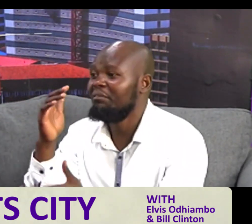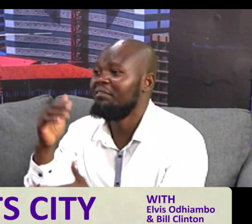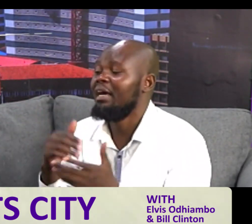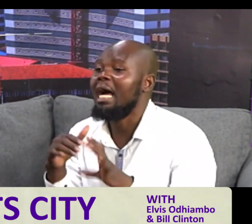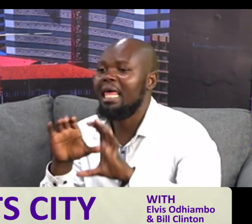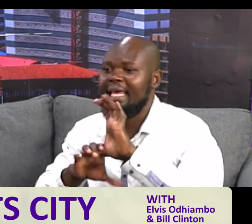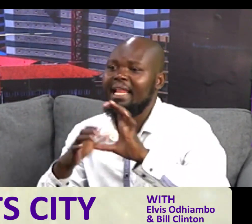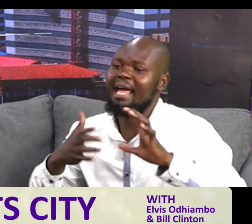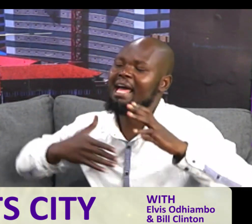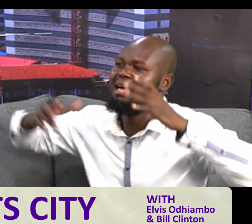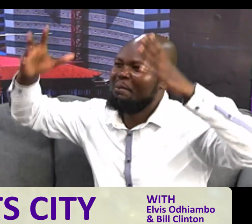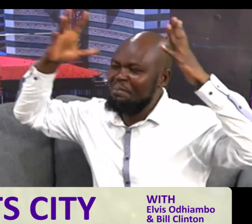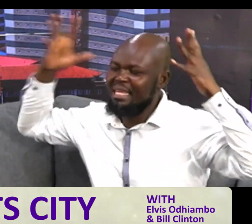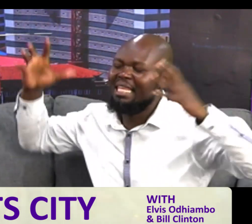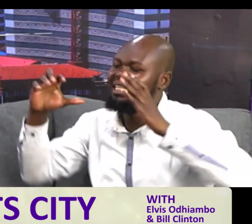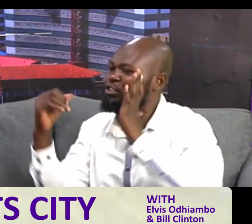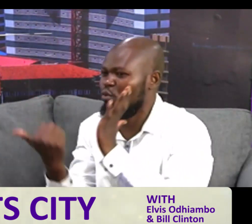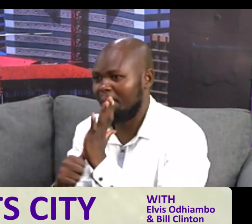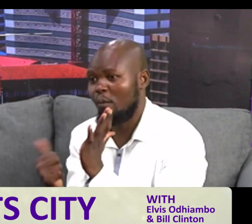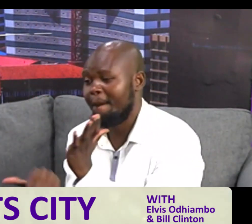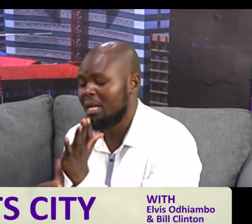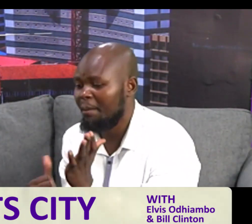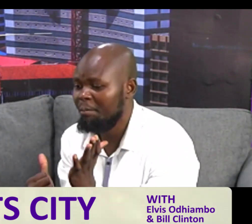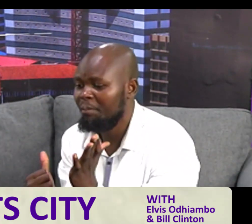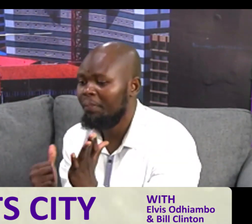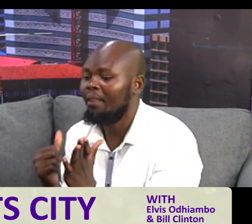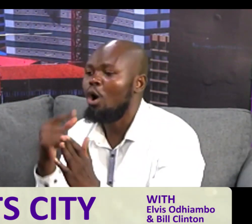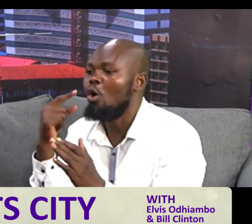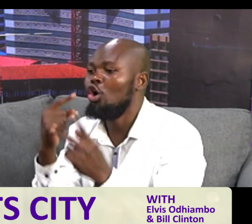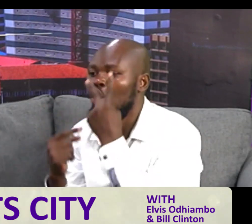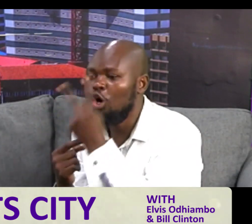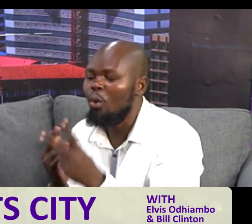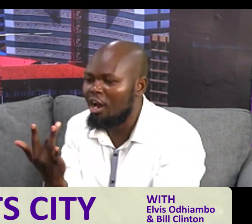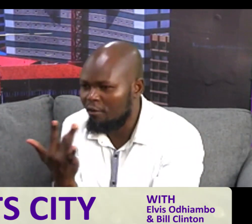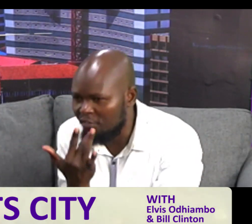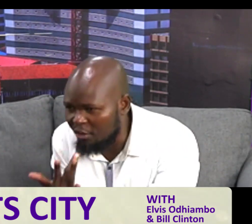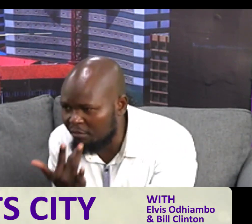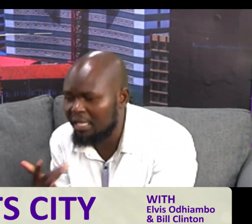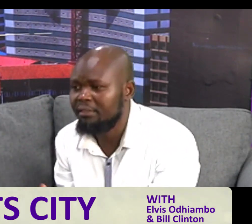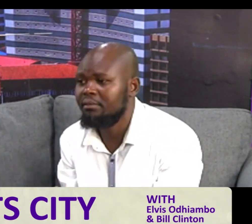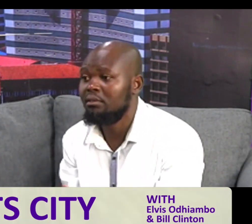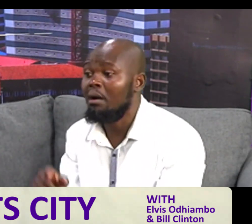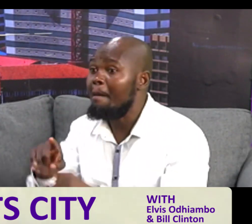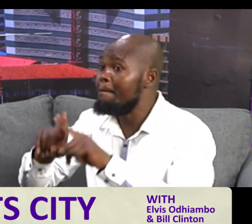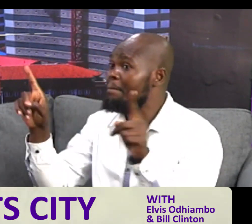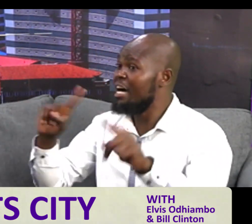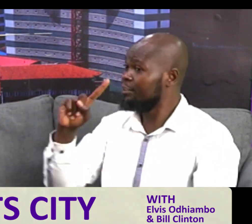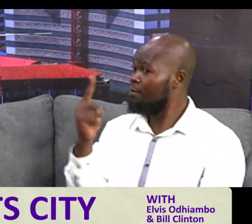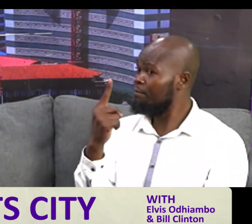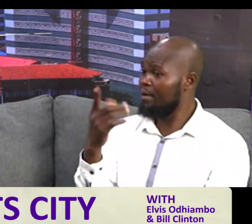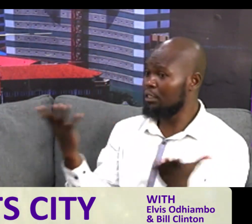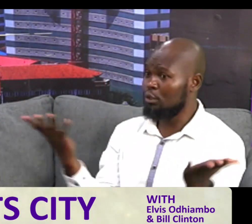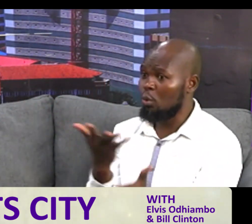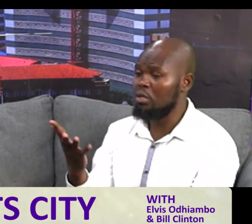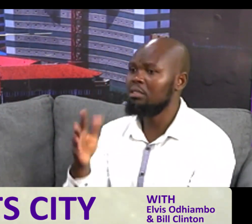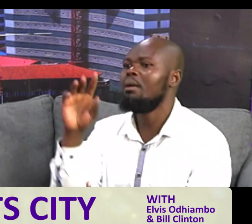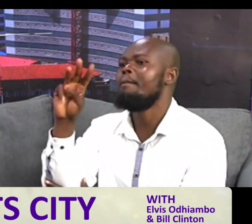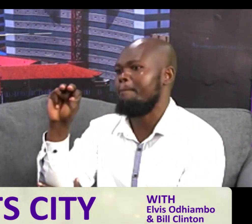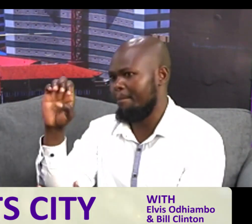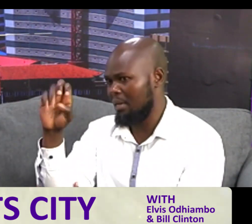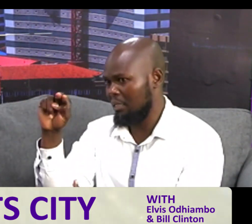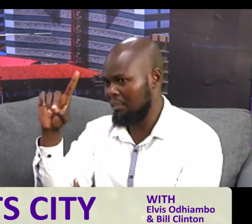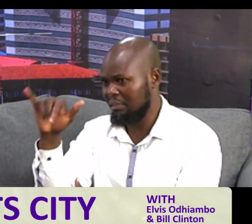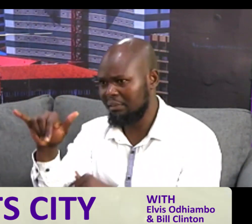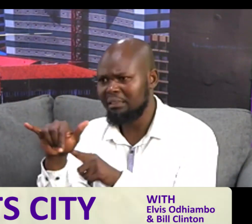For me, I think and I believe that Chelsea has a big problem, because there is favorism in